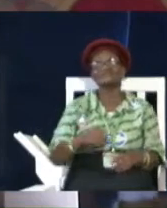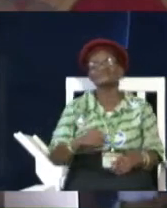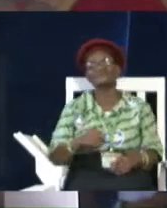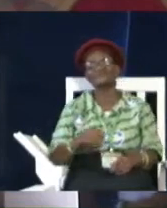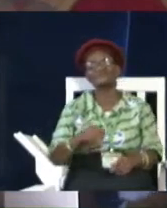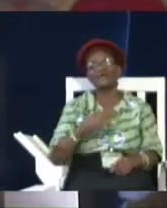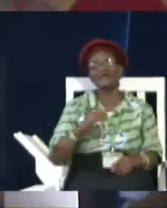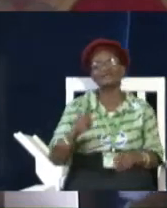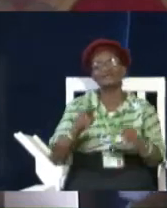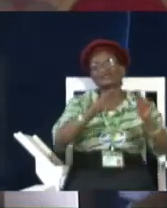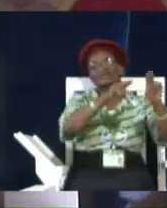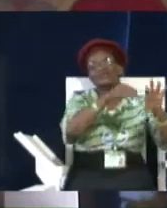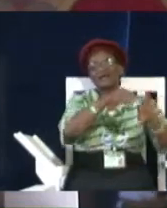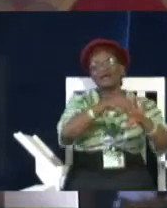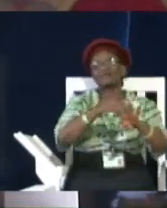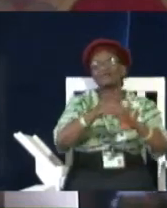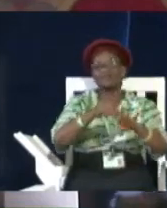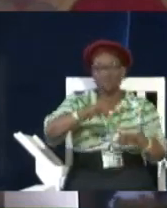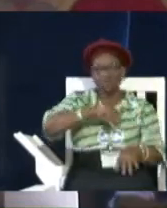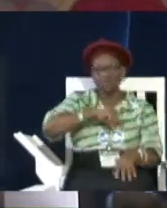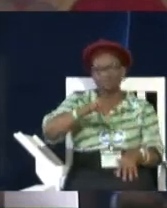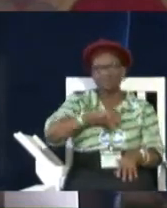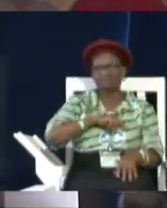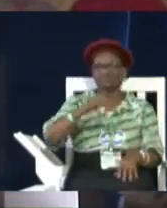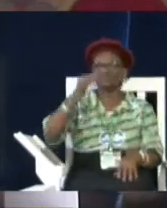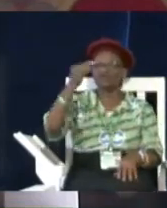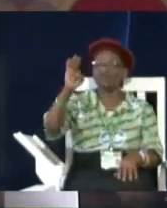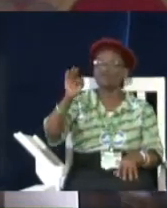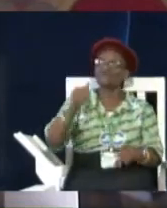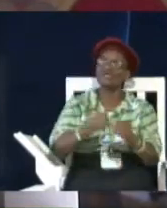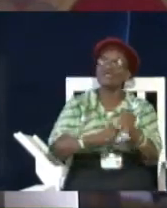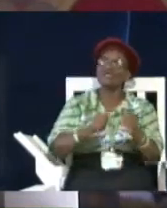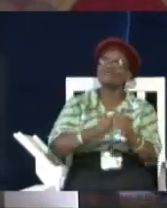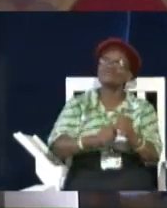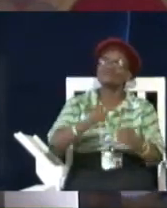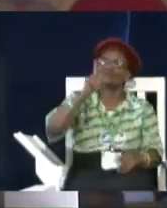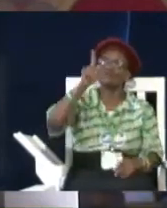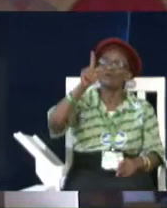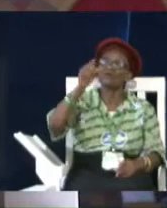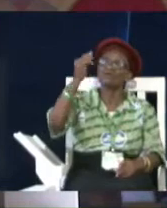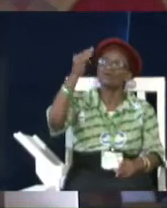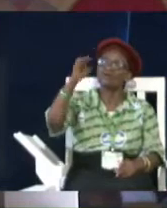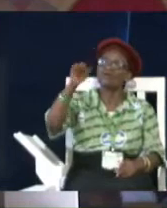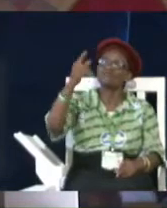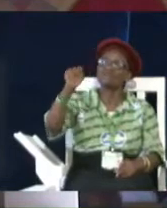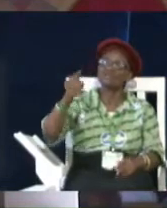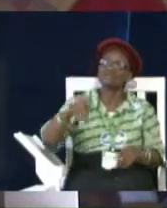And look at the qualifications of every one of the 7.